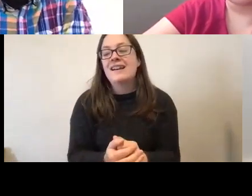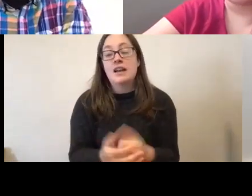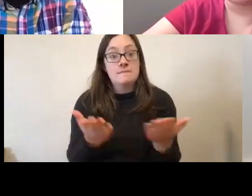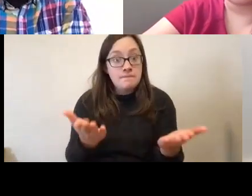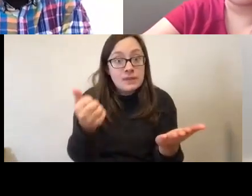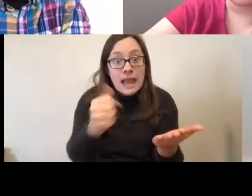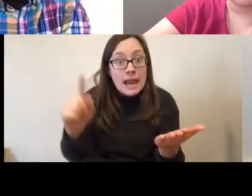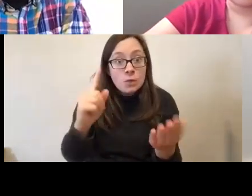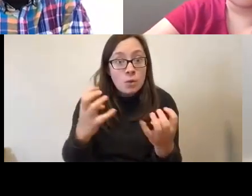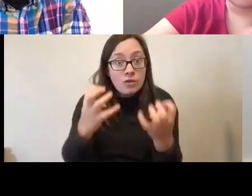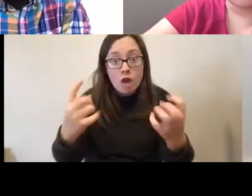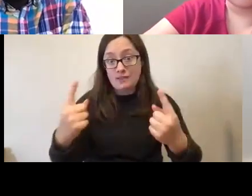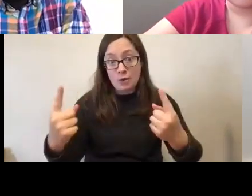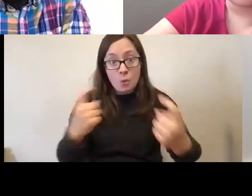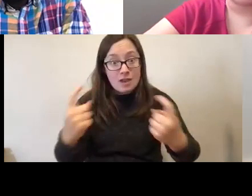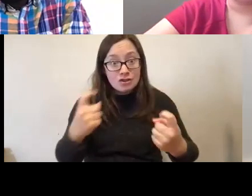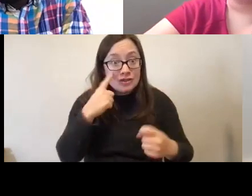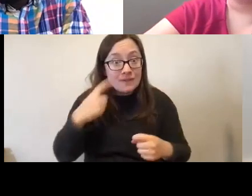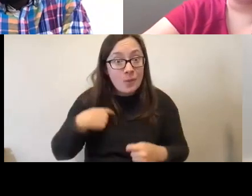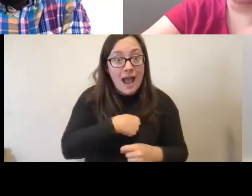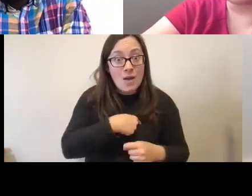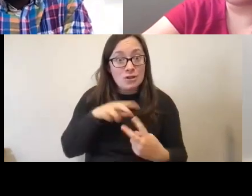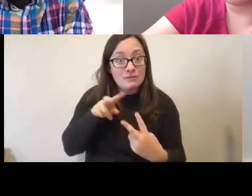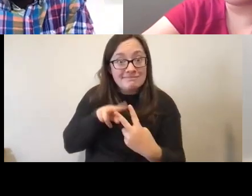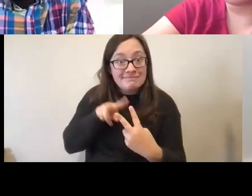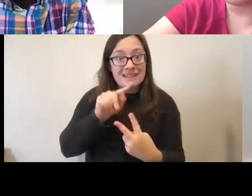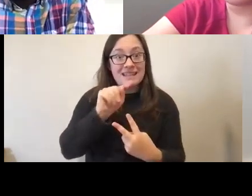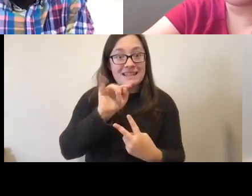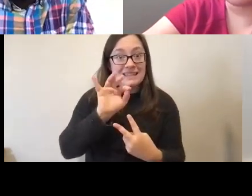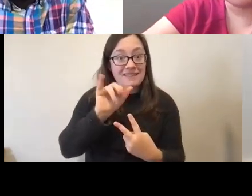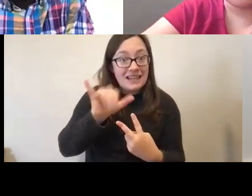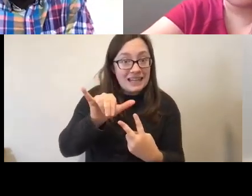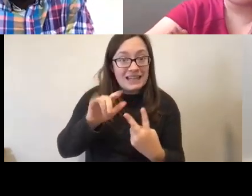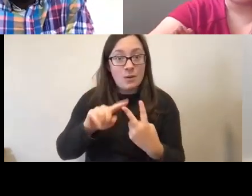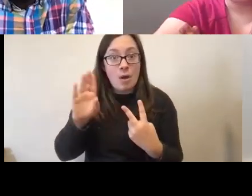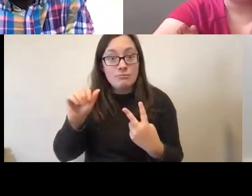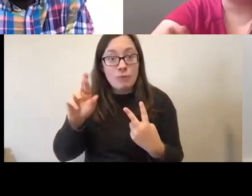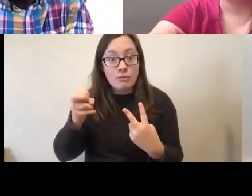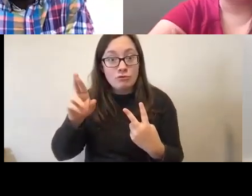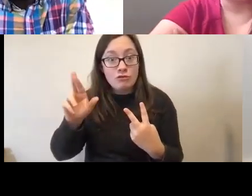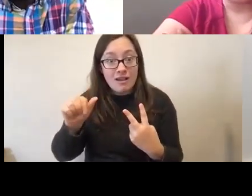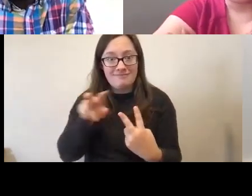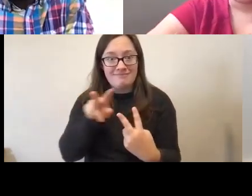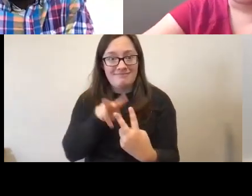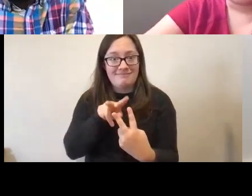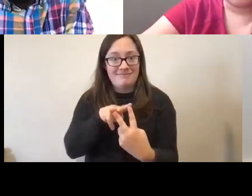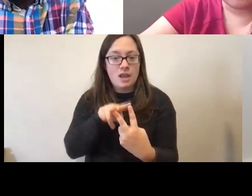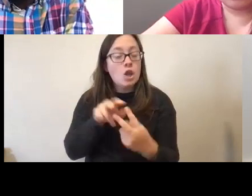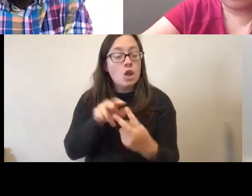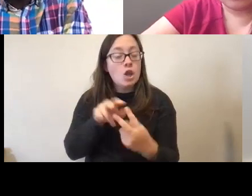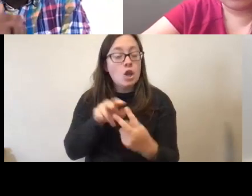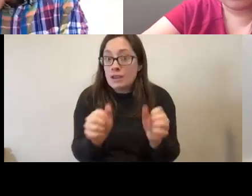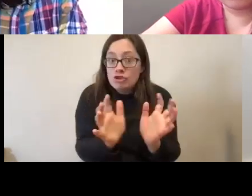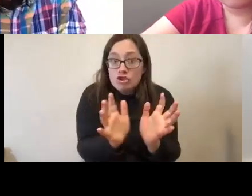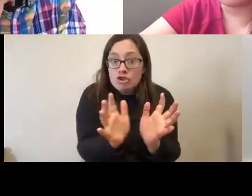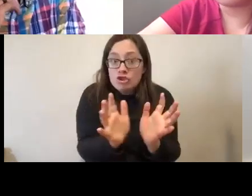any questions you'd like to ask of Tiffany or Barbara. Again, you can use the chat to share that, and